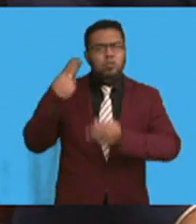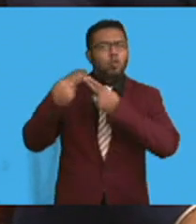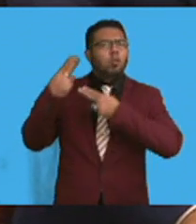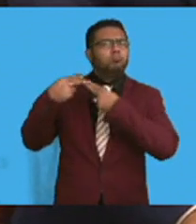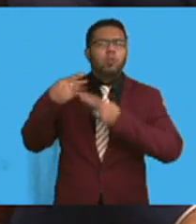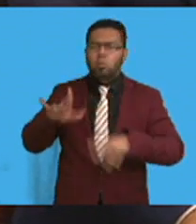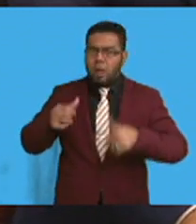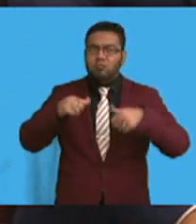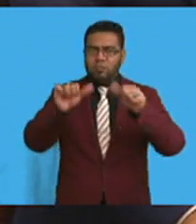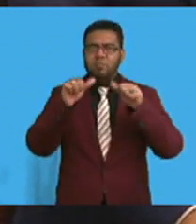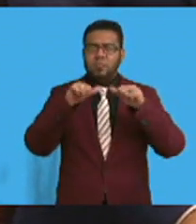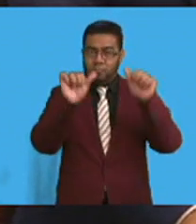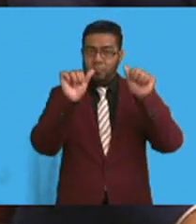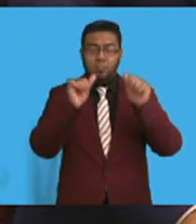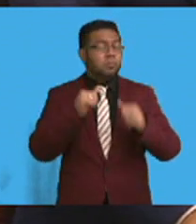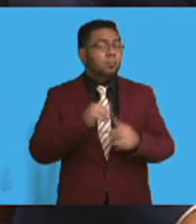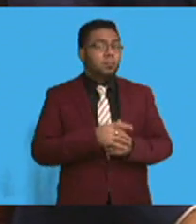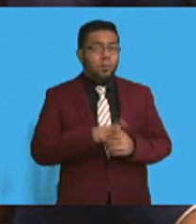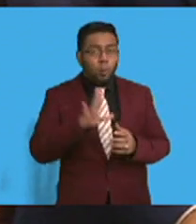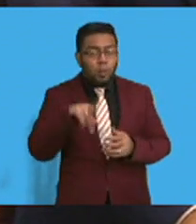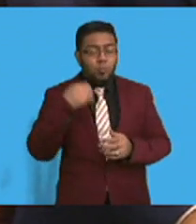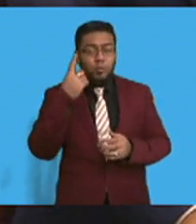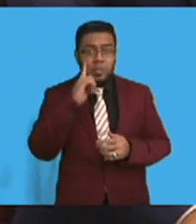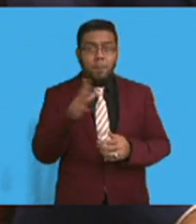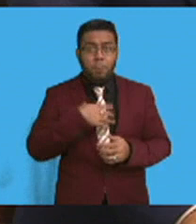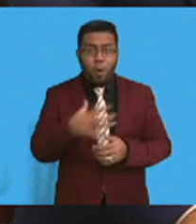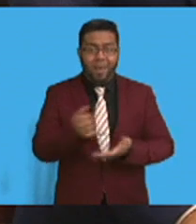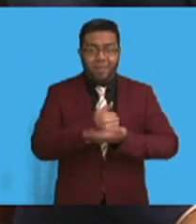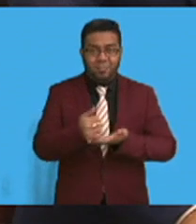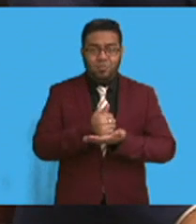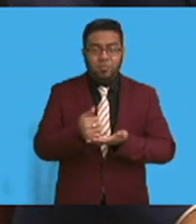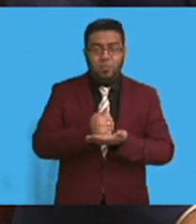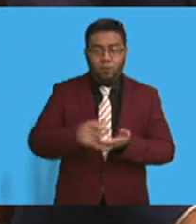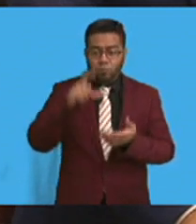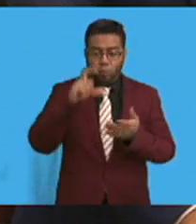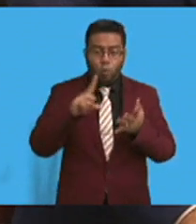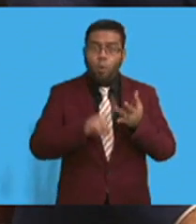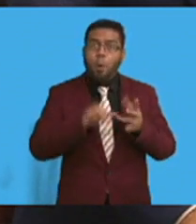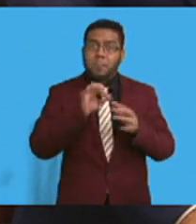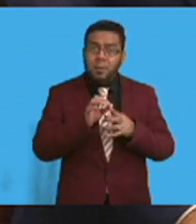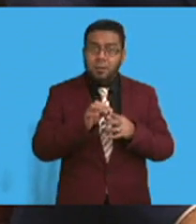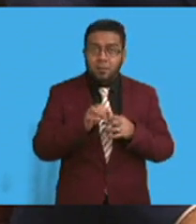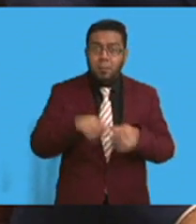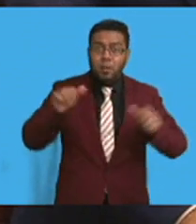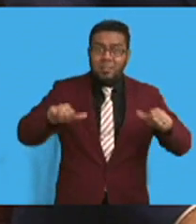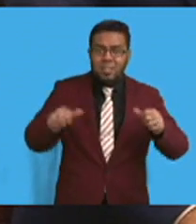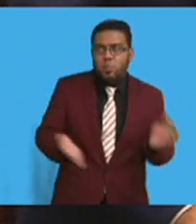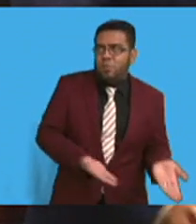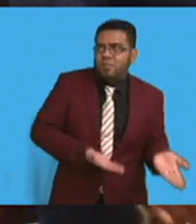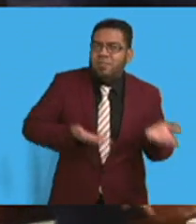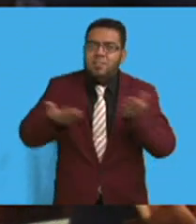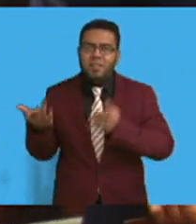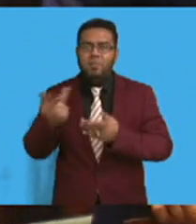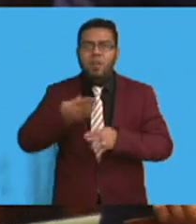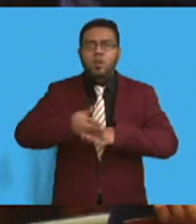and will continue to demand more action on climate change all the way up to a handover of the COP presidency to Poland this December and beyond. Our